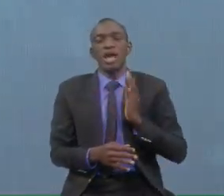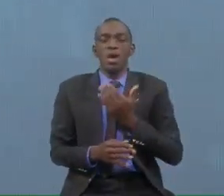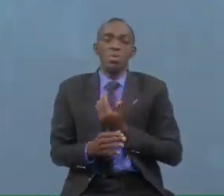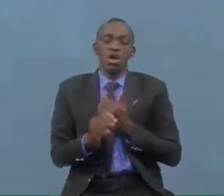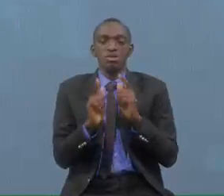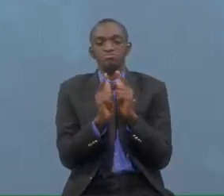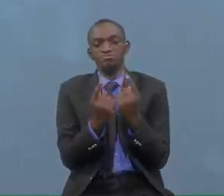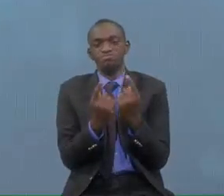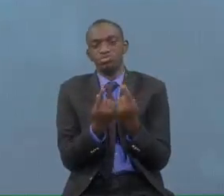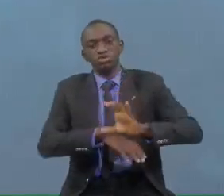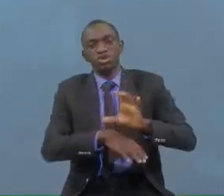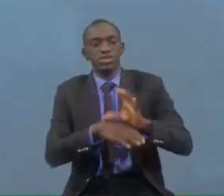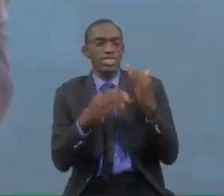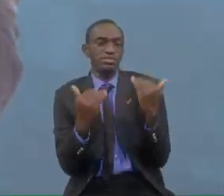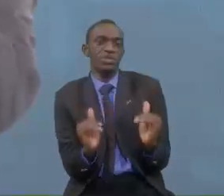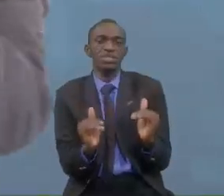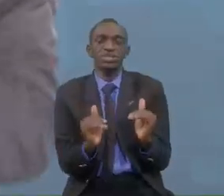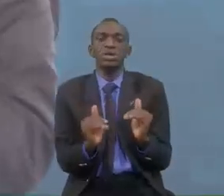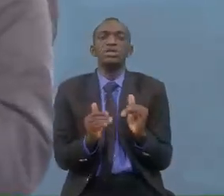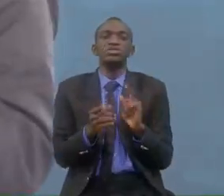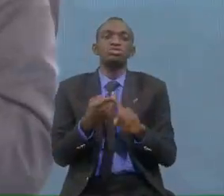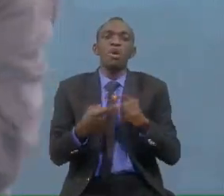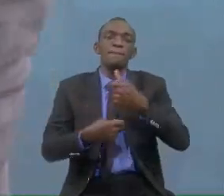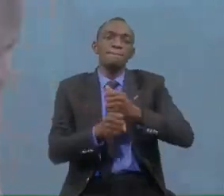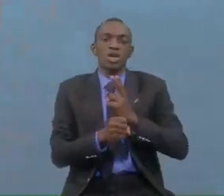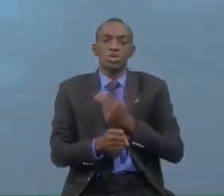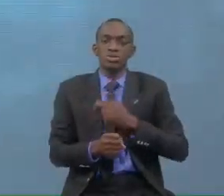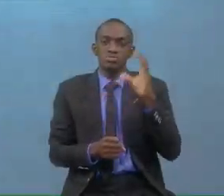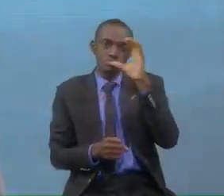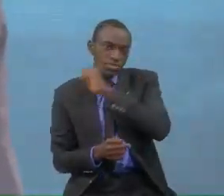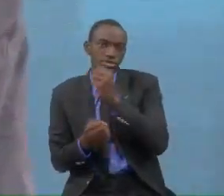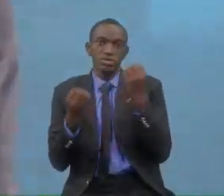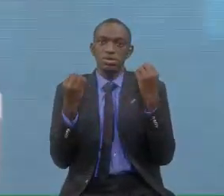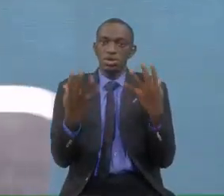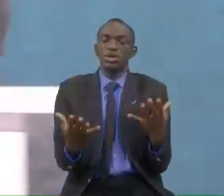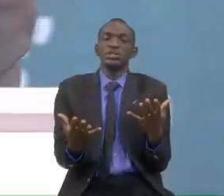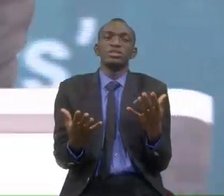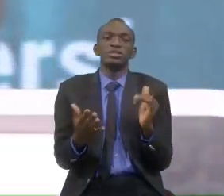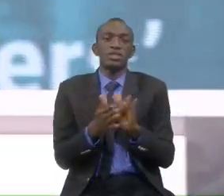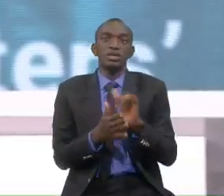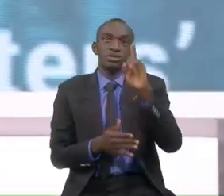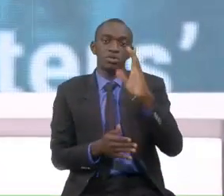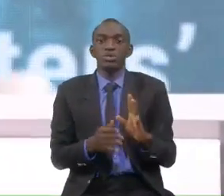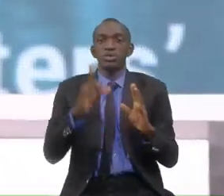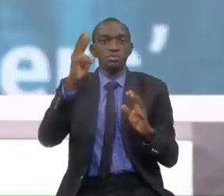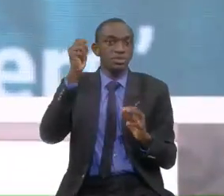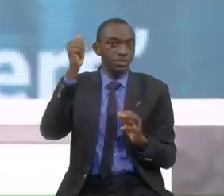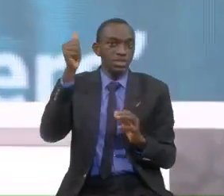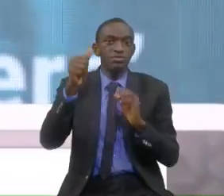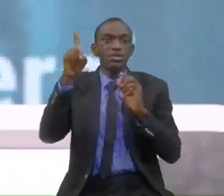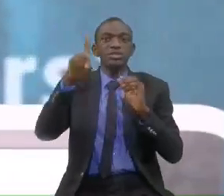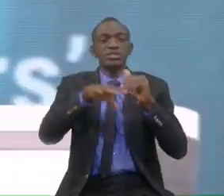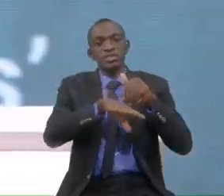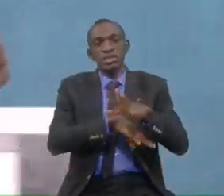denominational limitation to make us miss a lot that God himself is sending to us. Look at